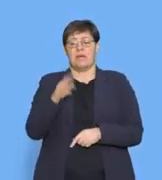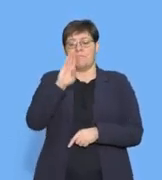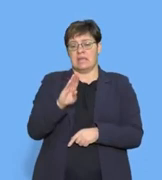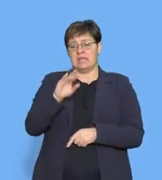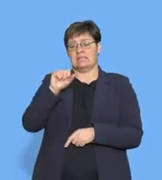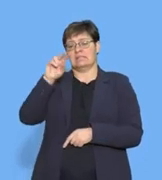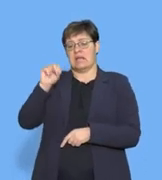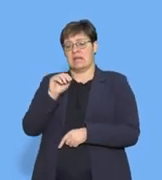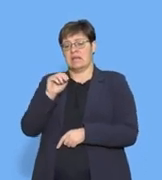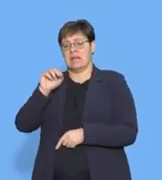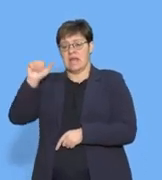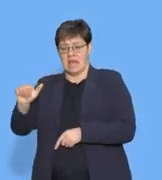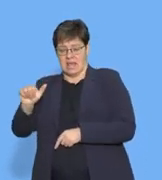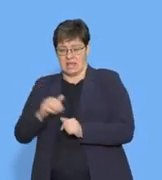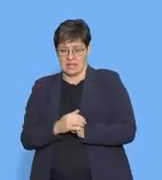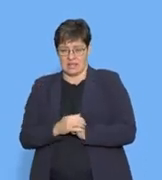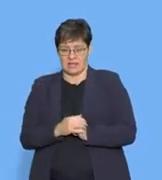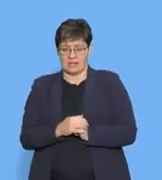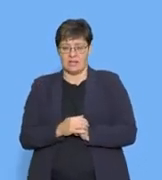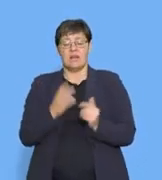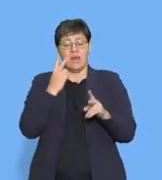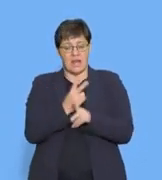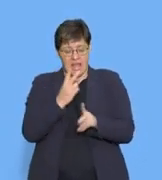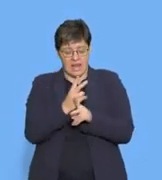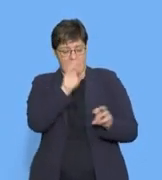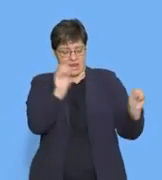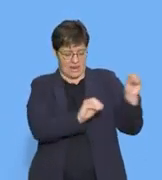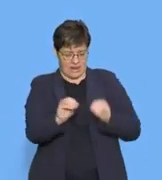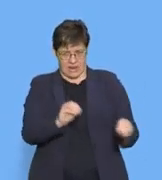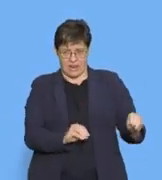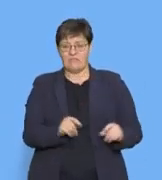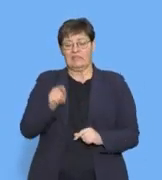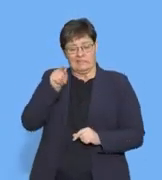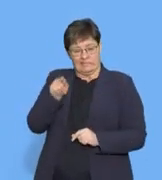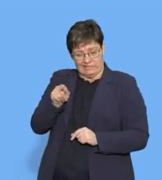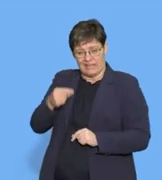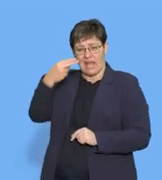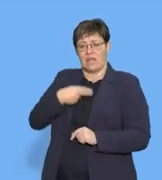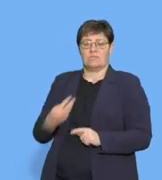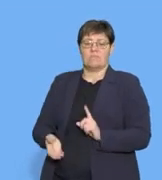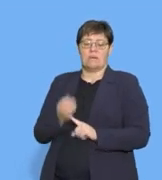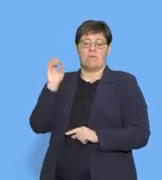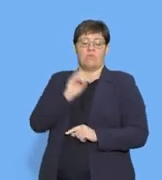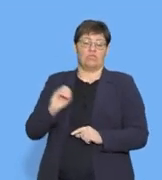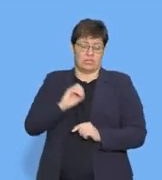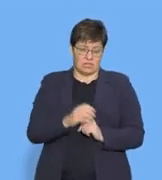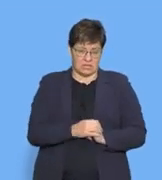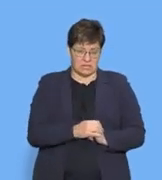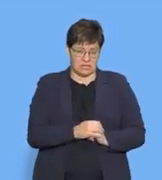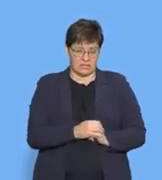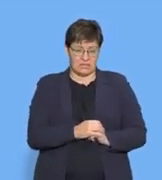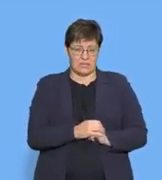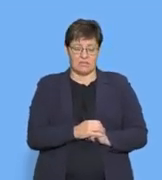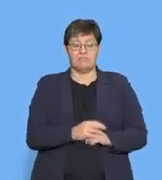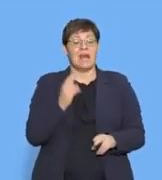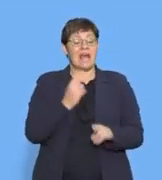version of H that we had earlier, which is B times sine of A. And again, we're going to substitute that for this H that